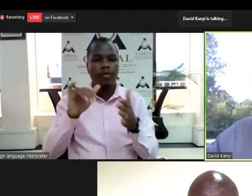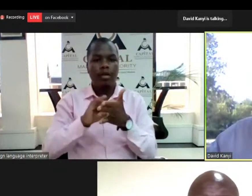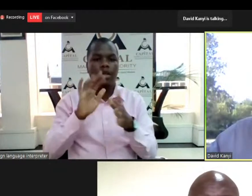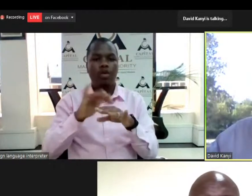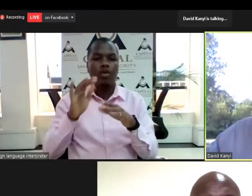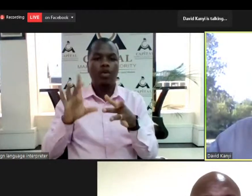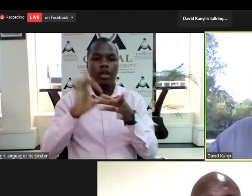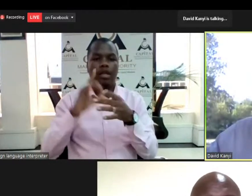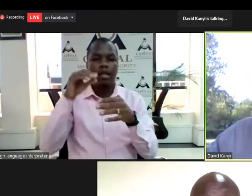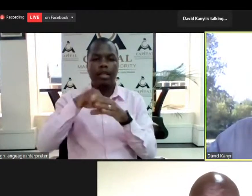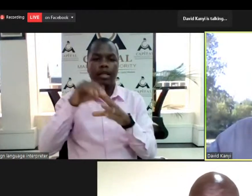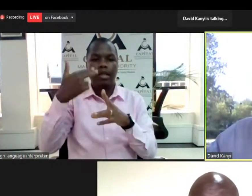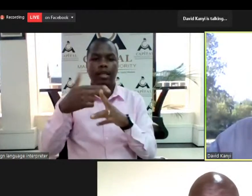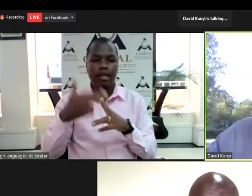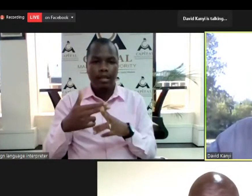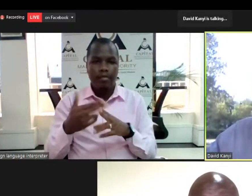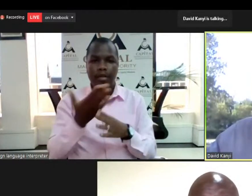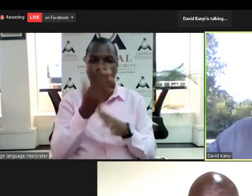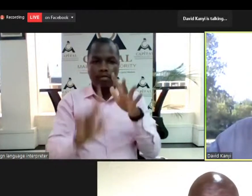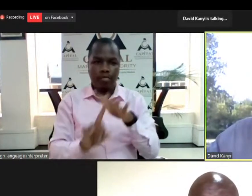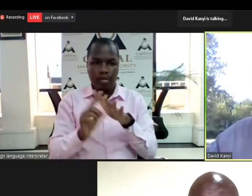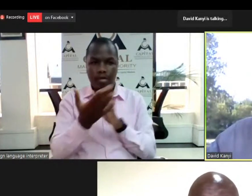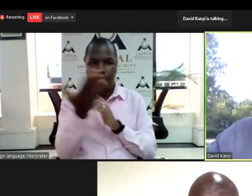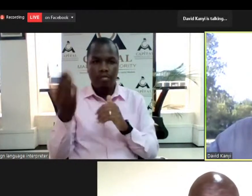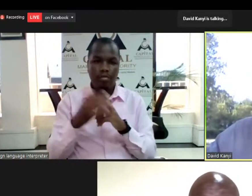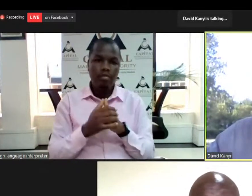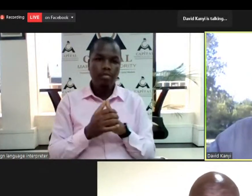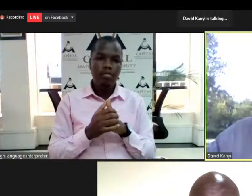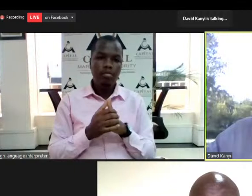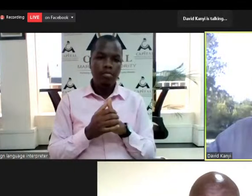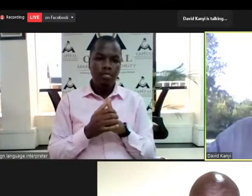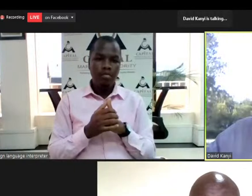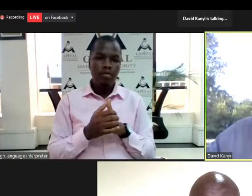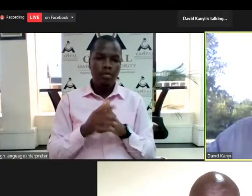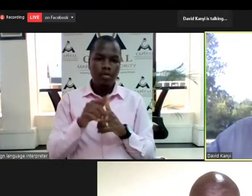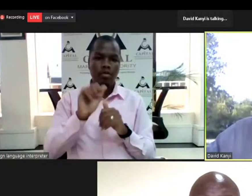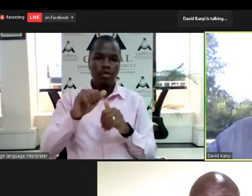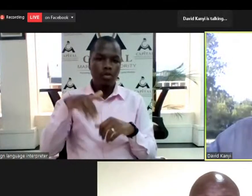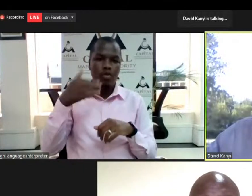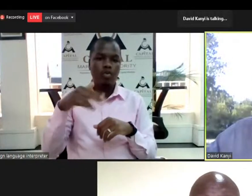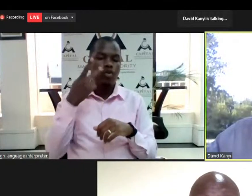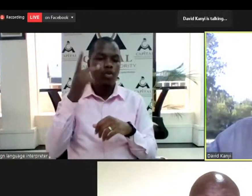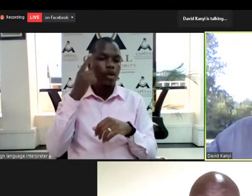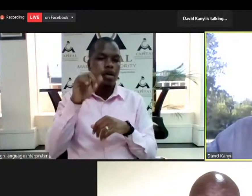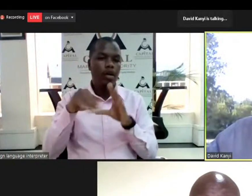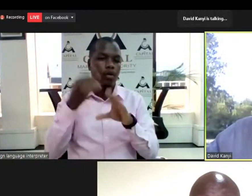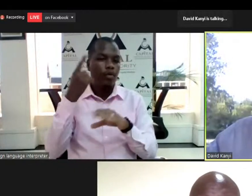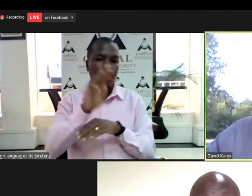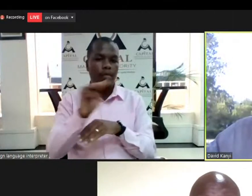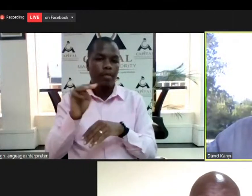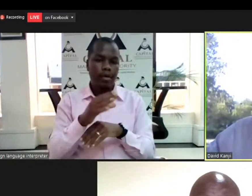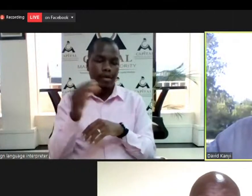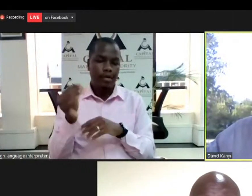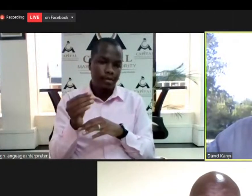their names as they appear, in the, so you can always look out for them.